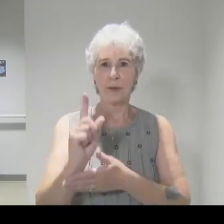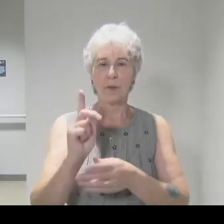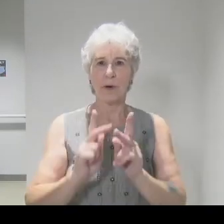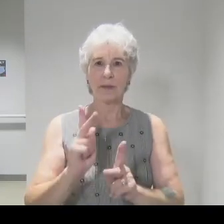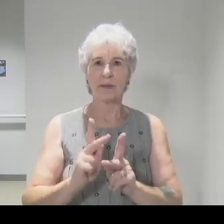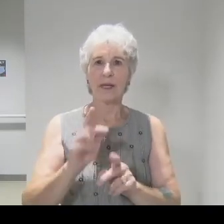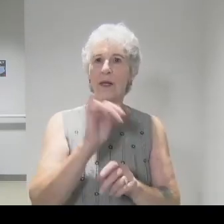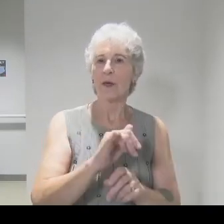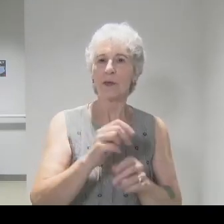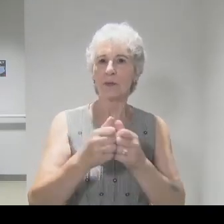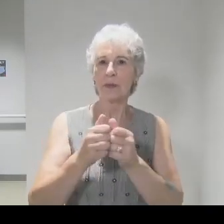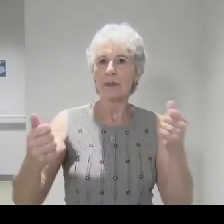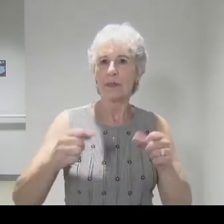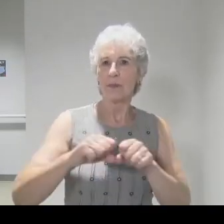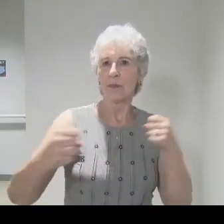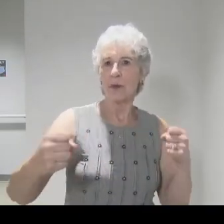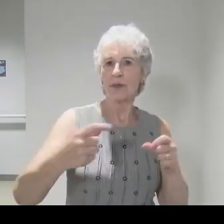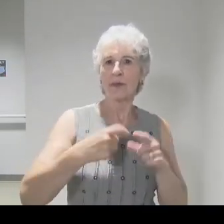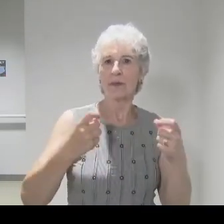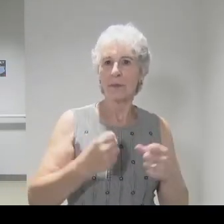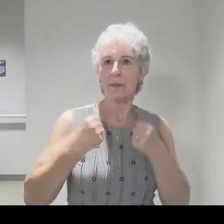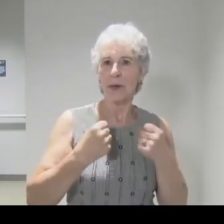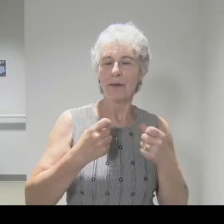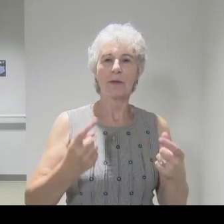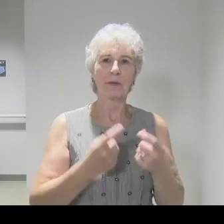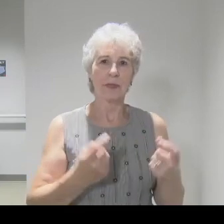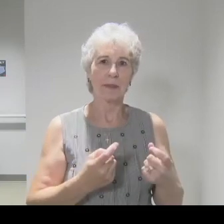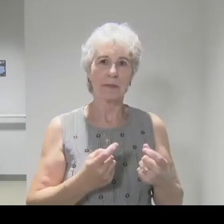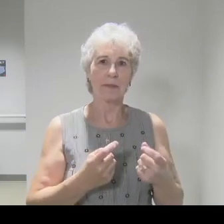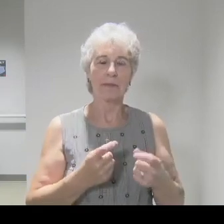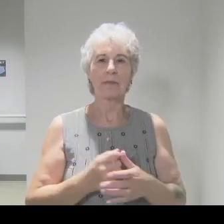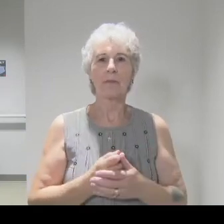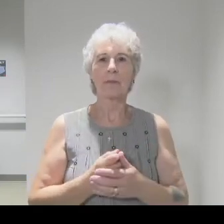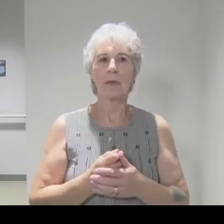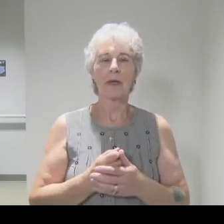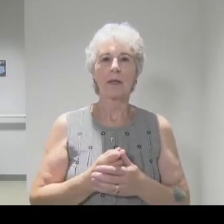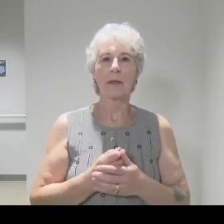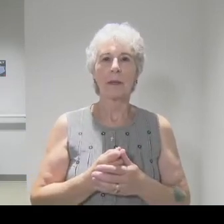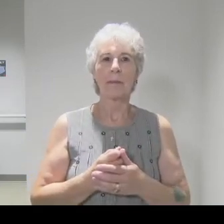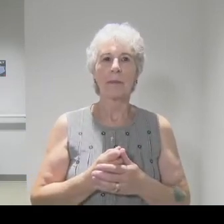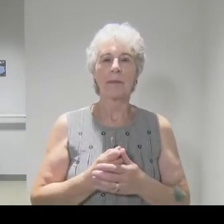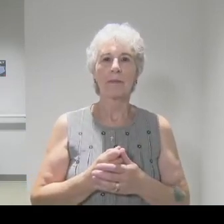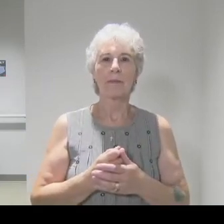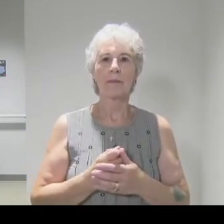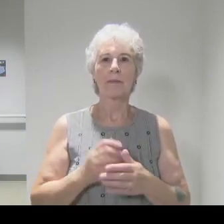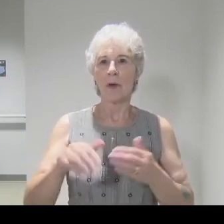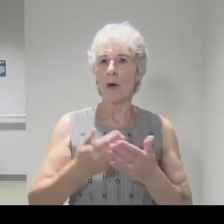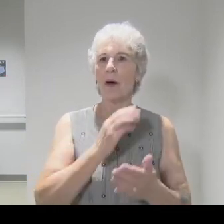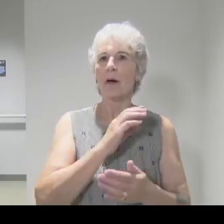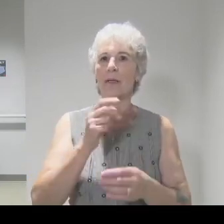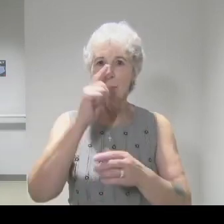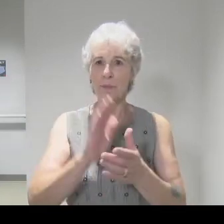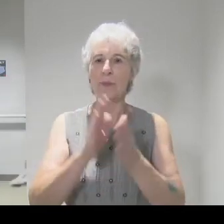power of sin. It's important to understand that the typical believer is called a saint.